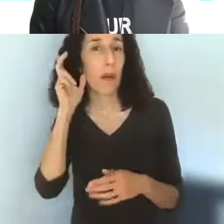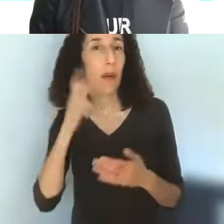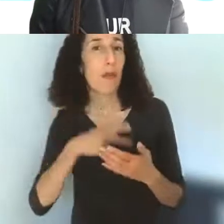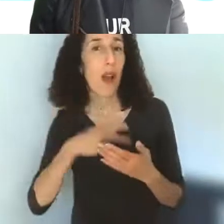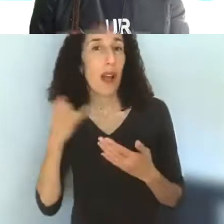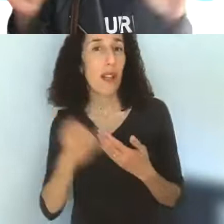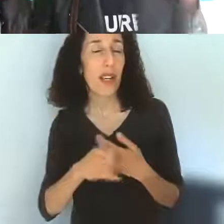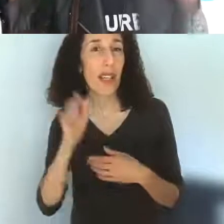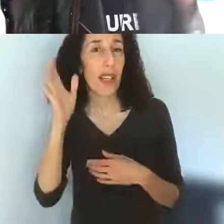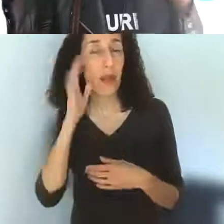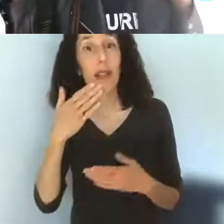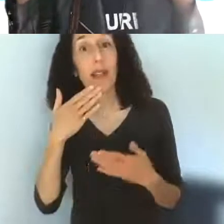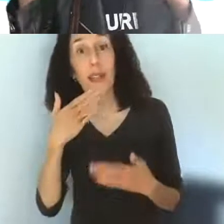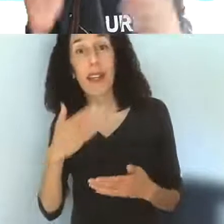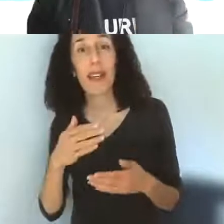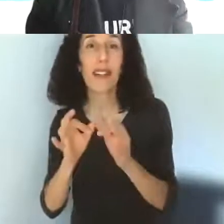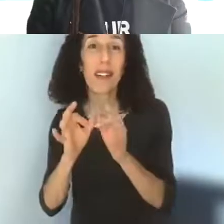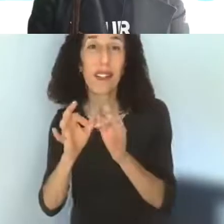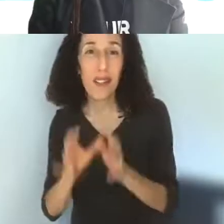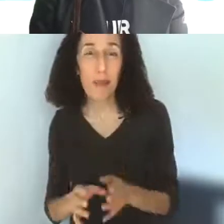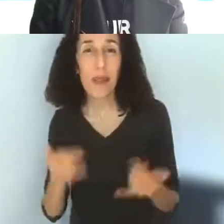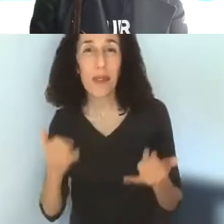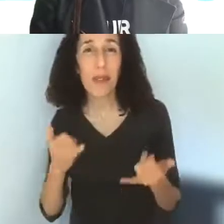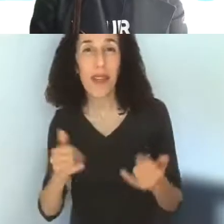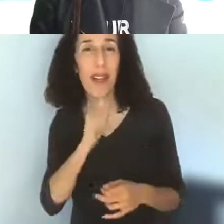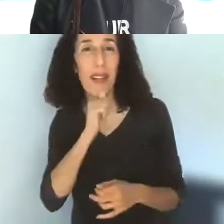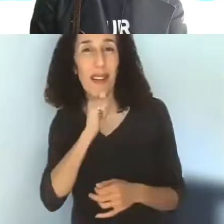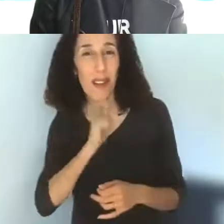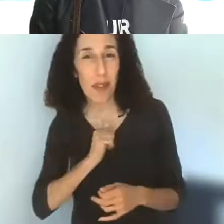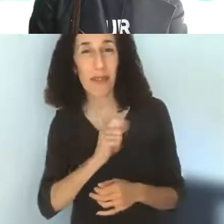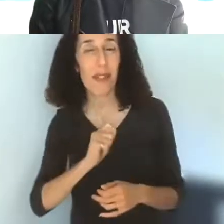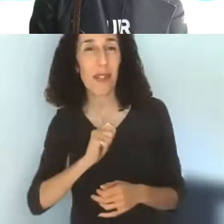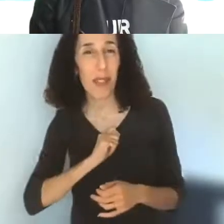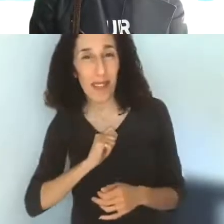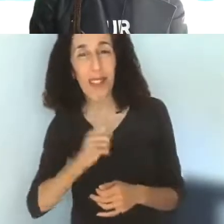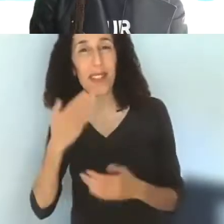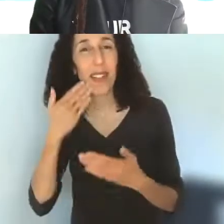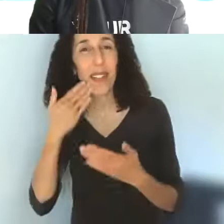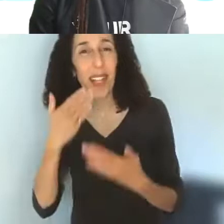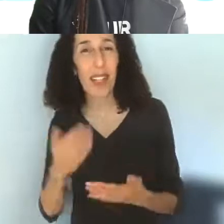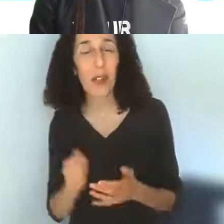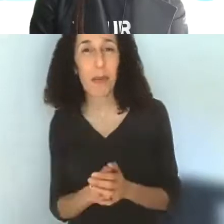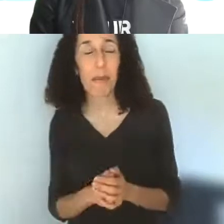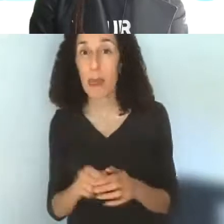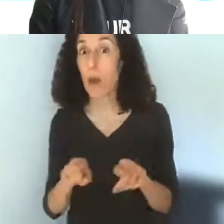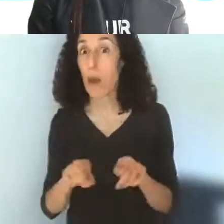Andrea and Tracy. Thank you so much for being with us. I also have to thank